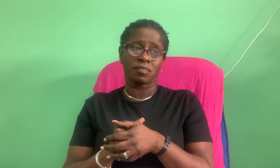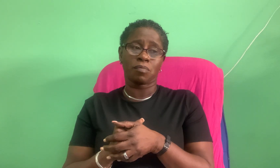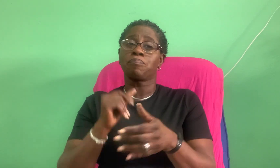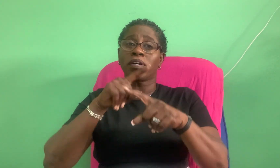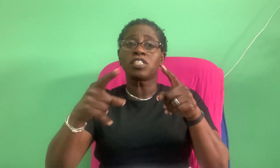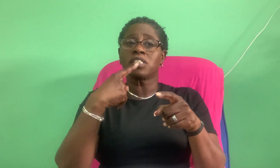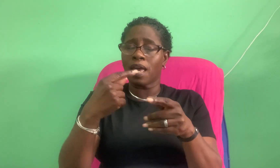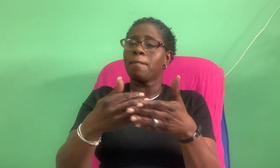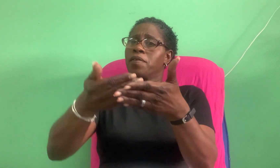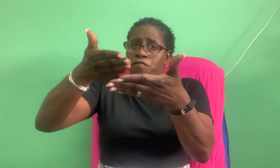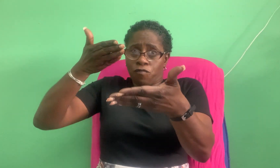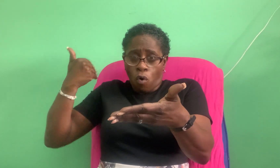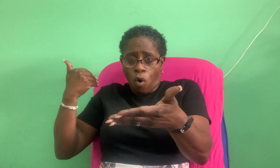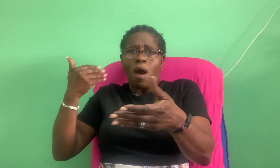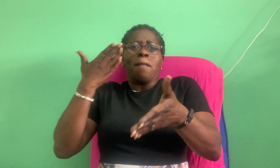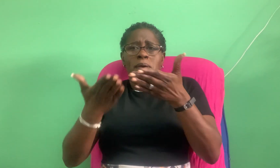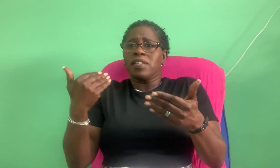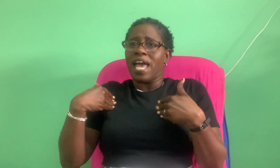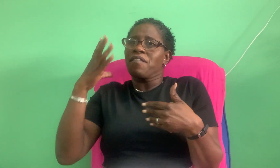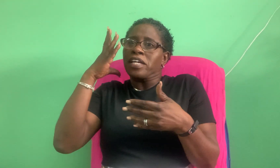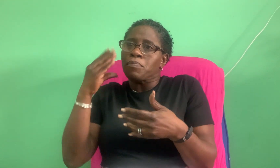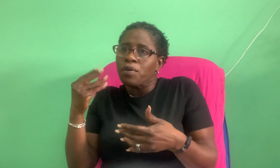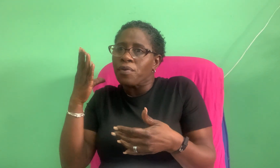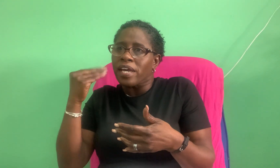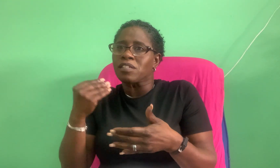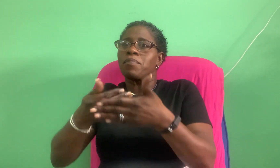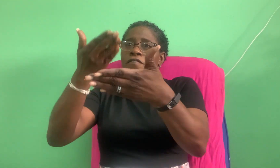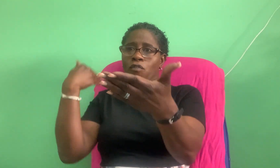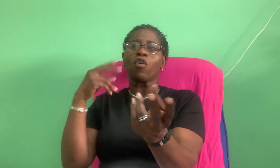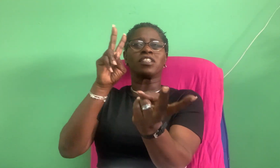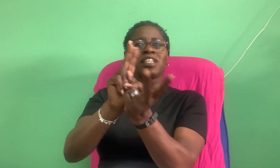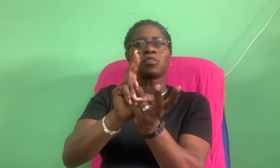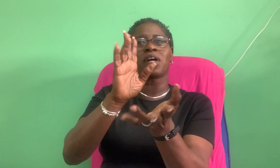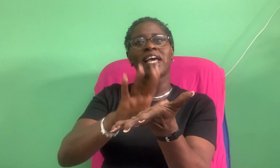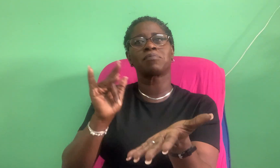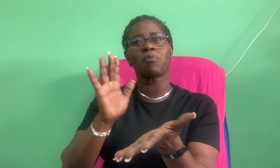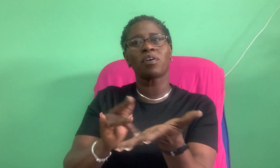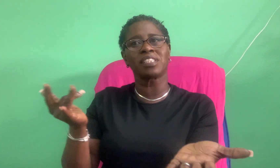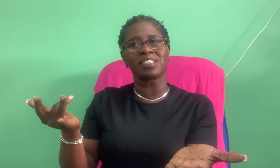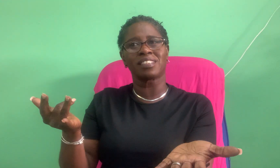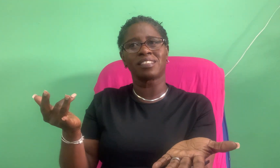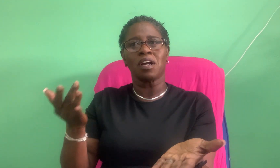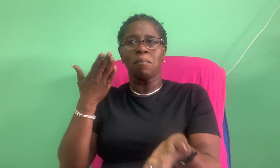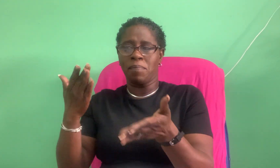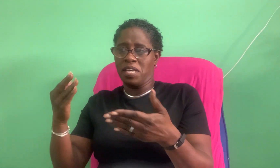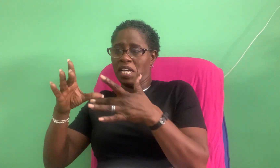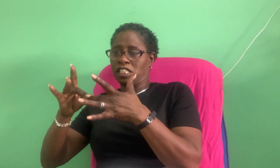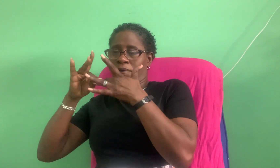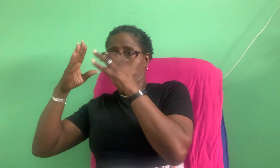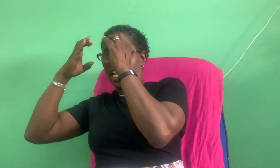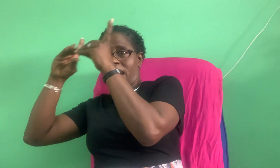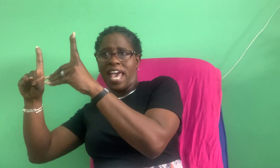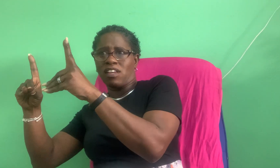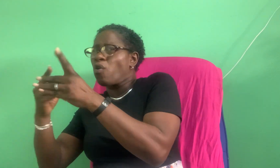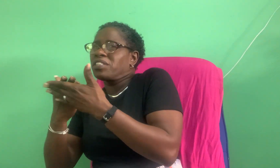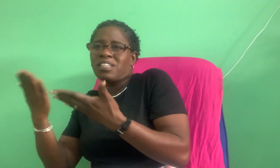of exploitative situations they have found themselves in or sort of currently find themselves in. I'm thinking specifically of employment